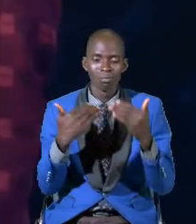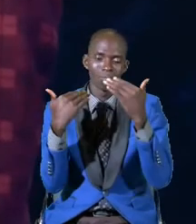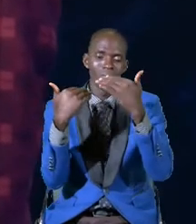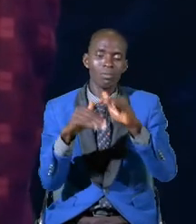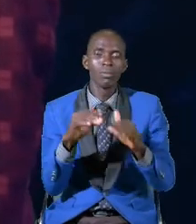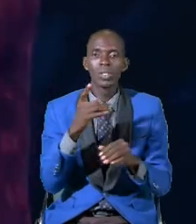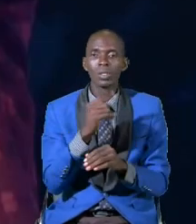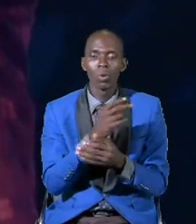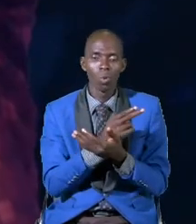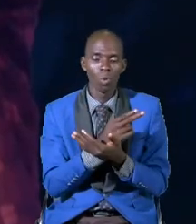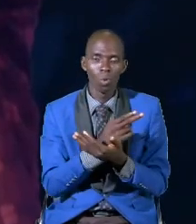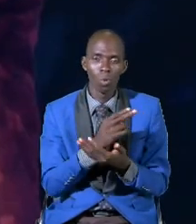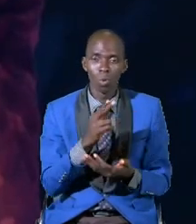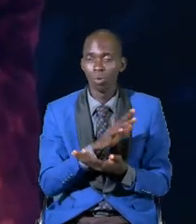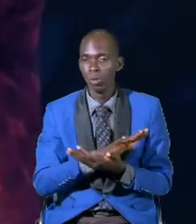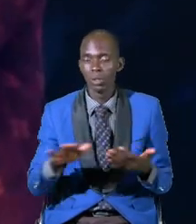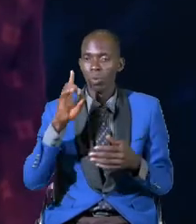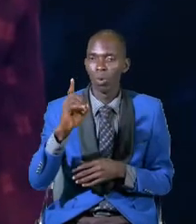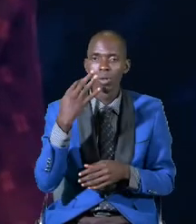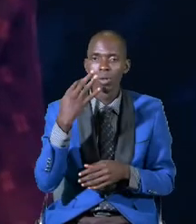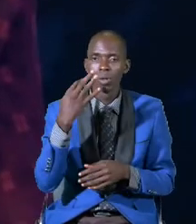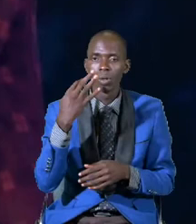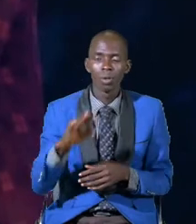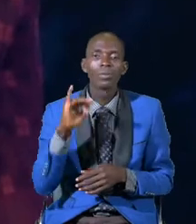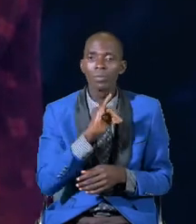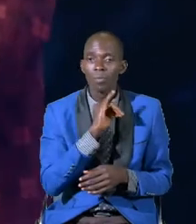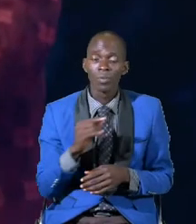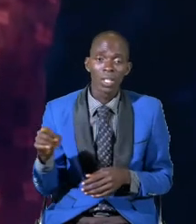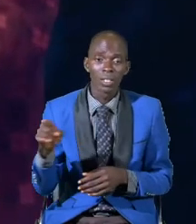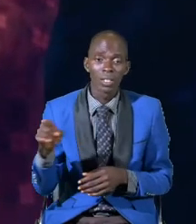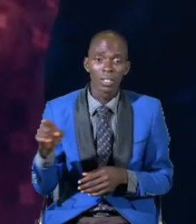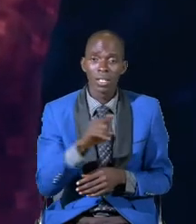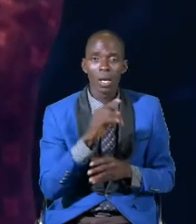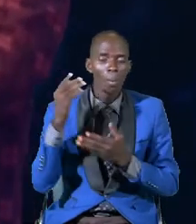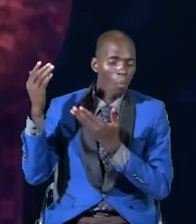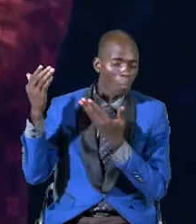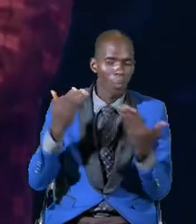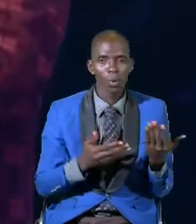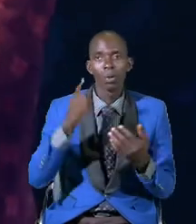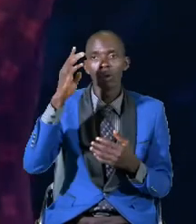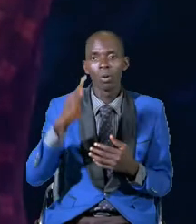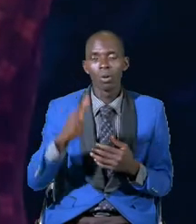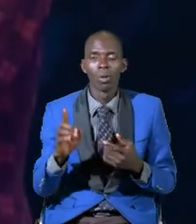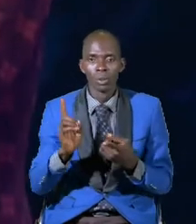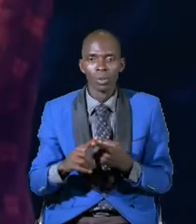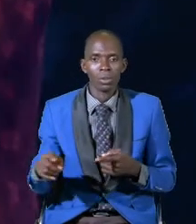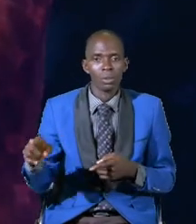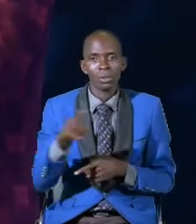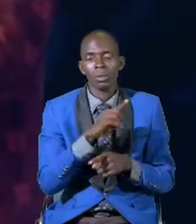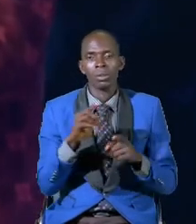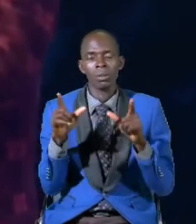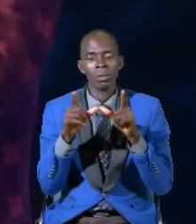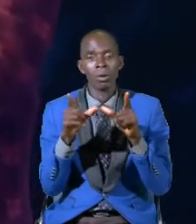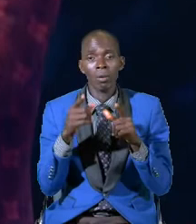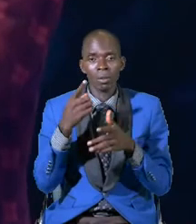Israel. They brought God to their level. What I cannot do, God cannot do. What I